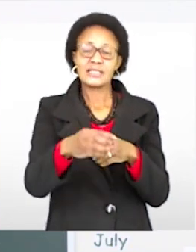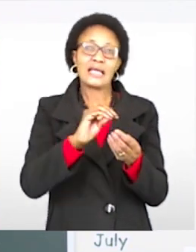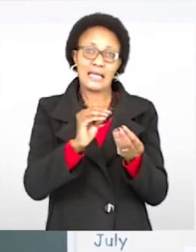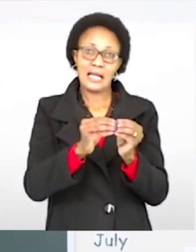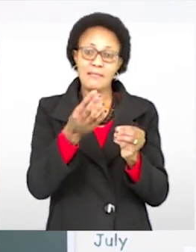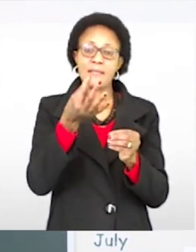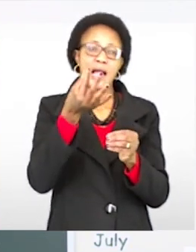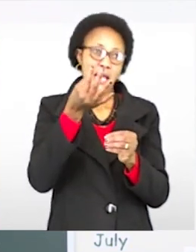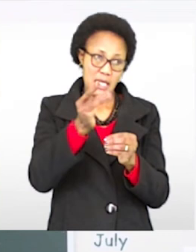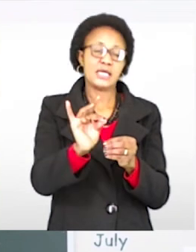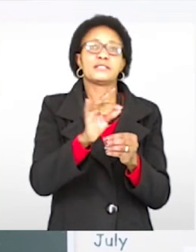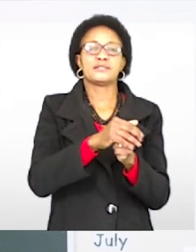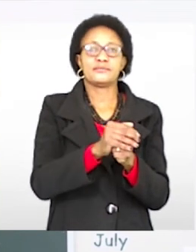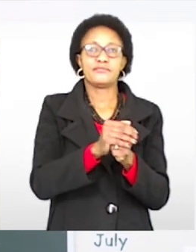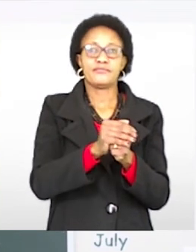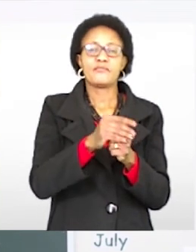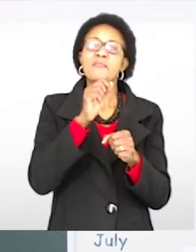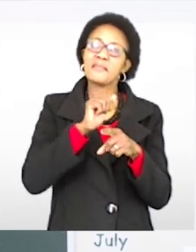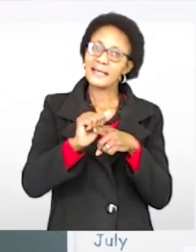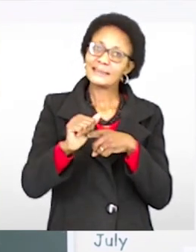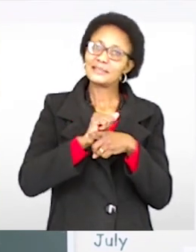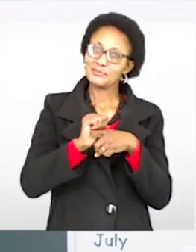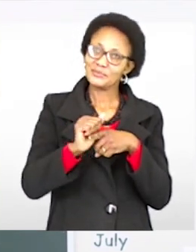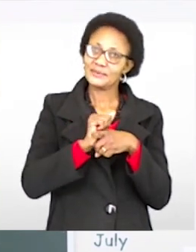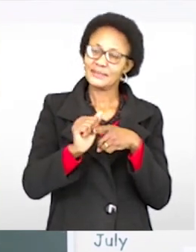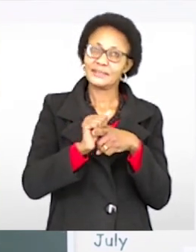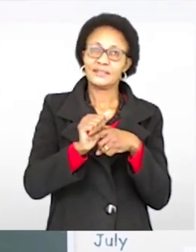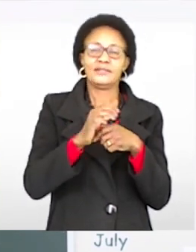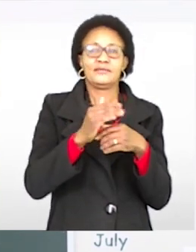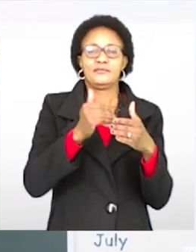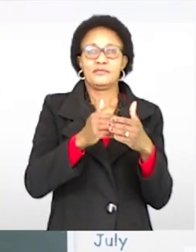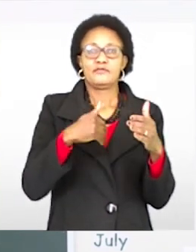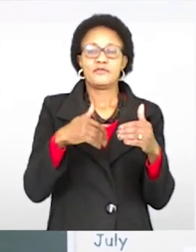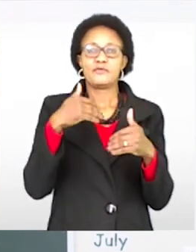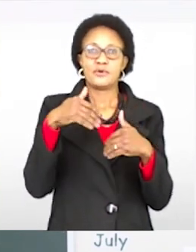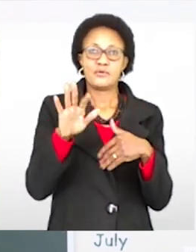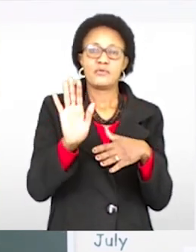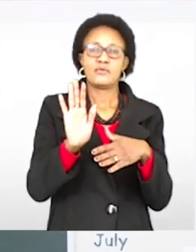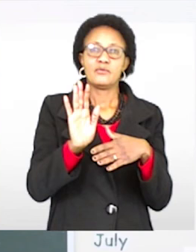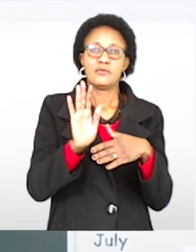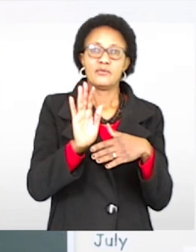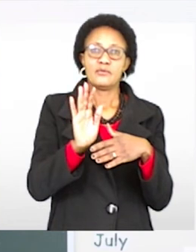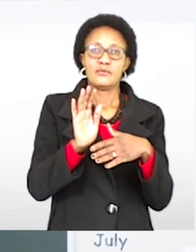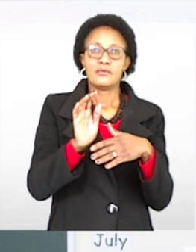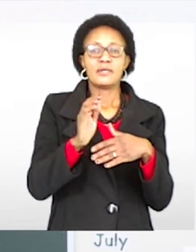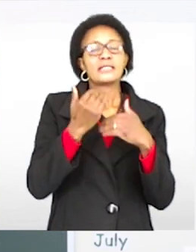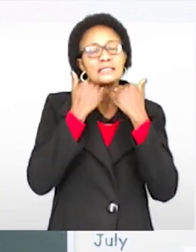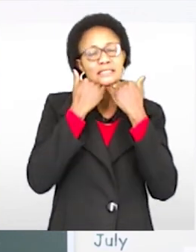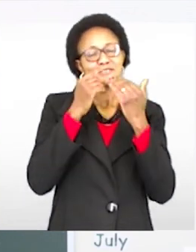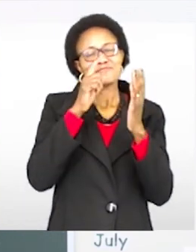finger or writing it down as well. Before we go, remember it is very important